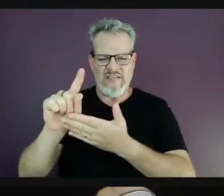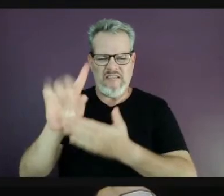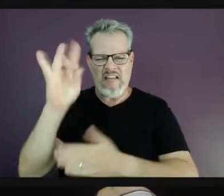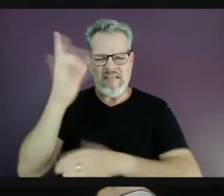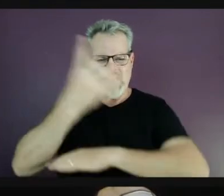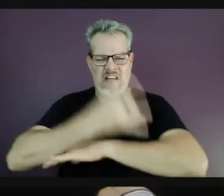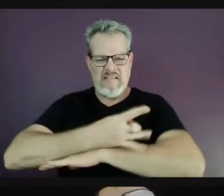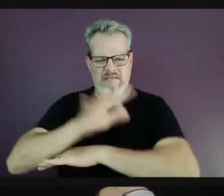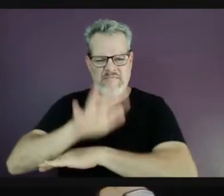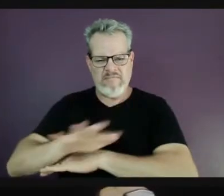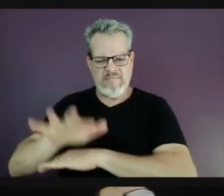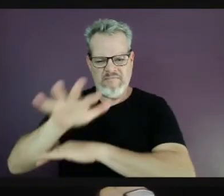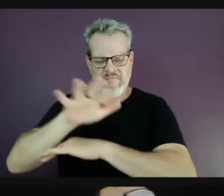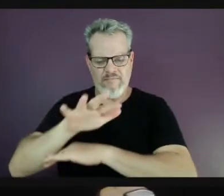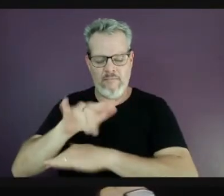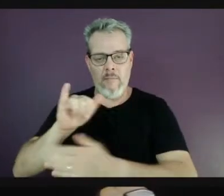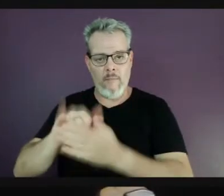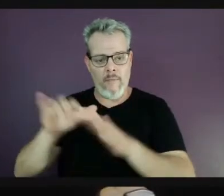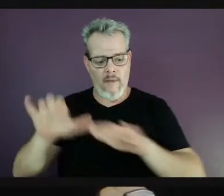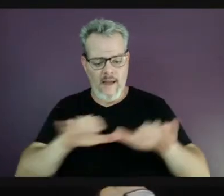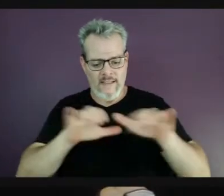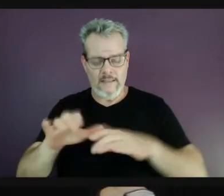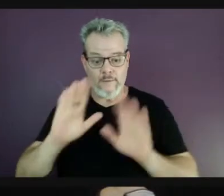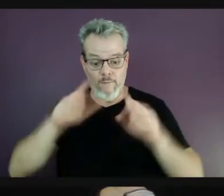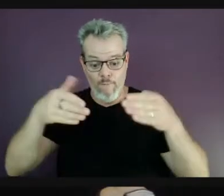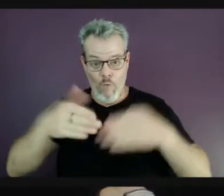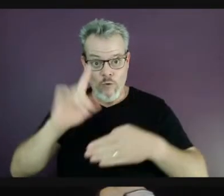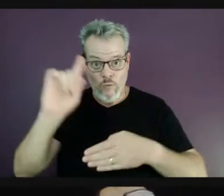And this activity is focused outside of the main caldera